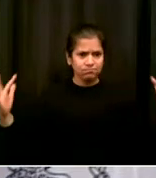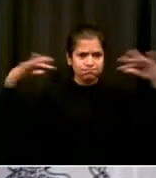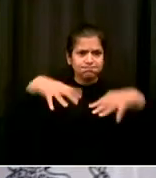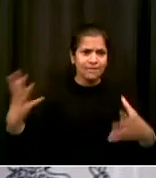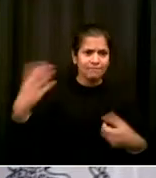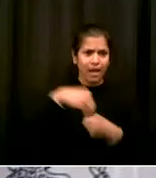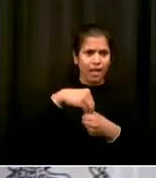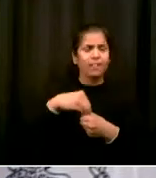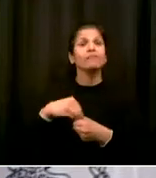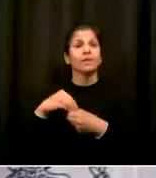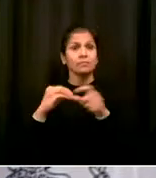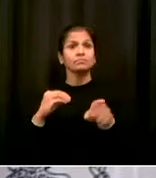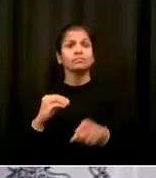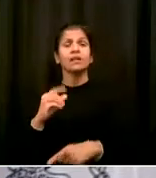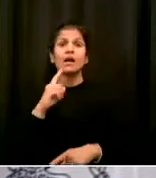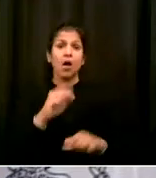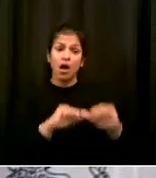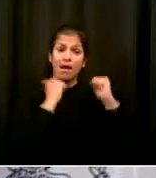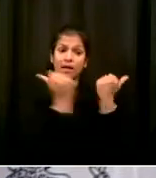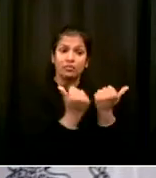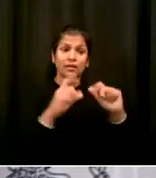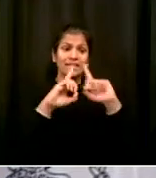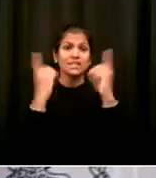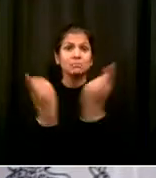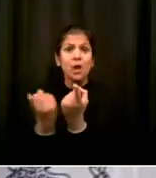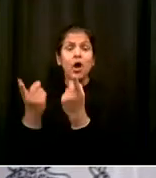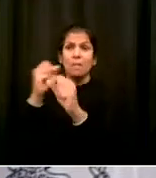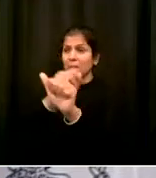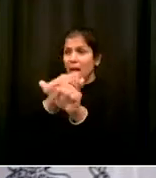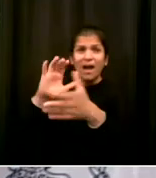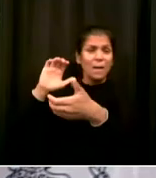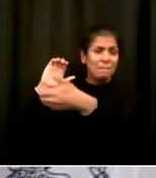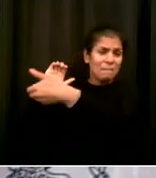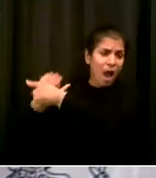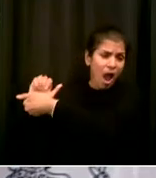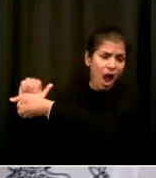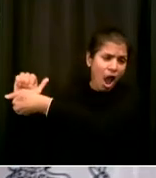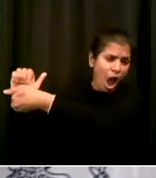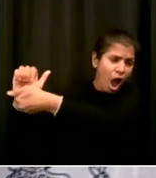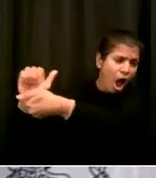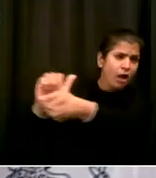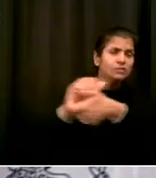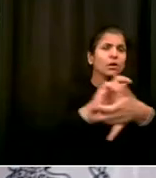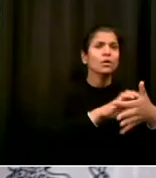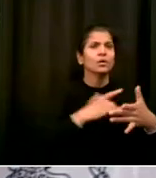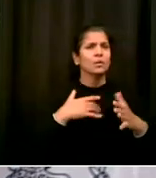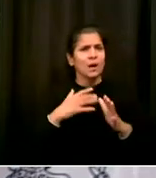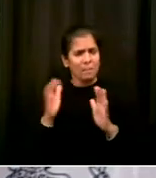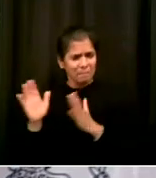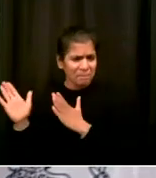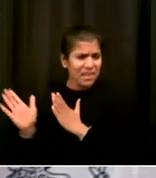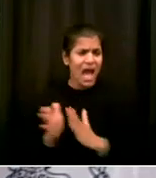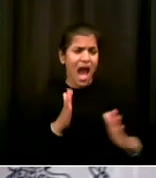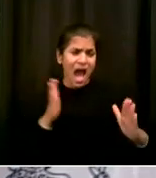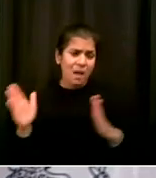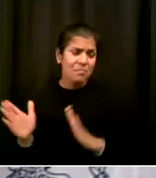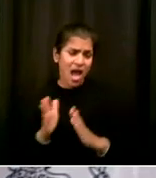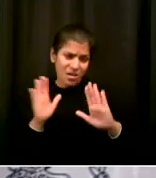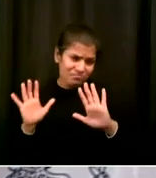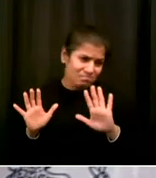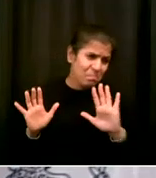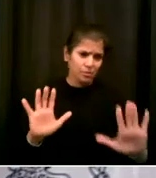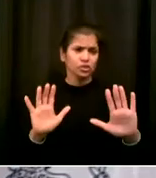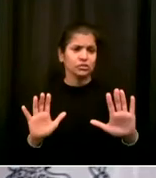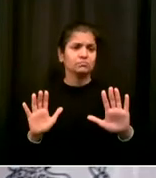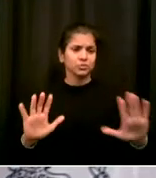it. This is going to be an extraordinary effort. I wanna do a special thank you to the state of New York. We've been working really closely